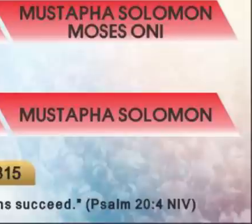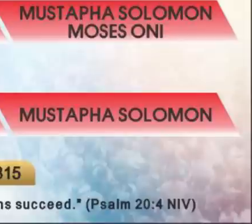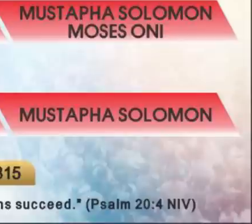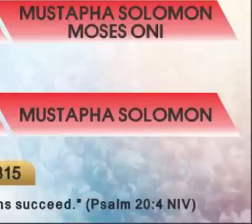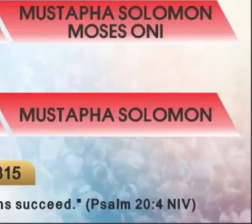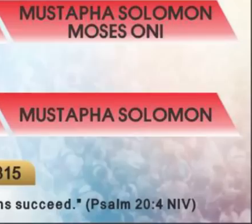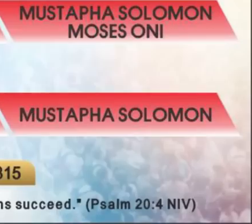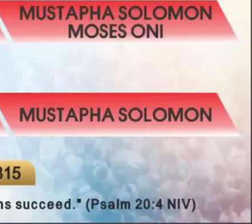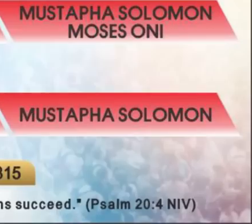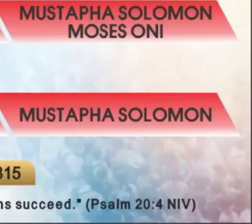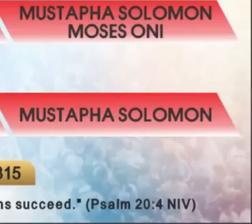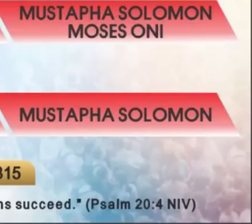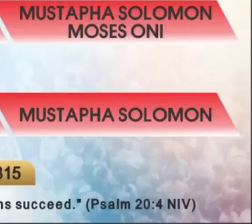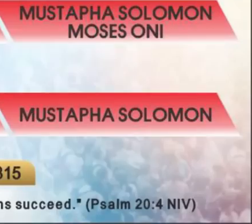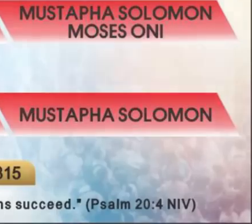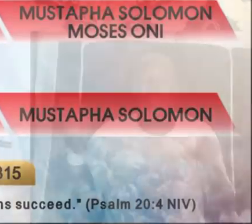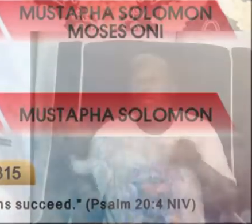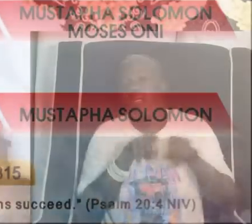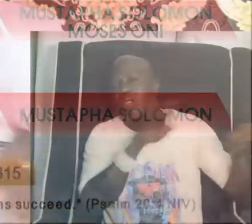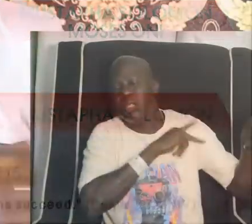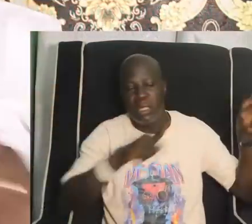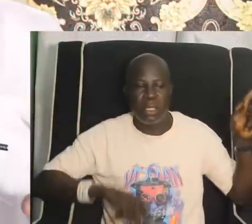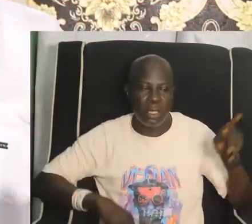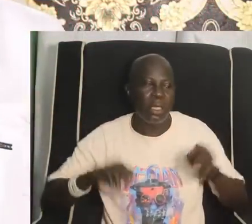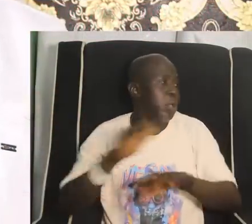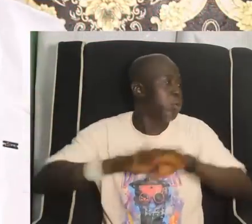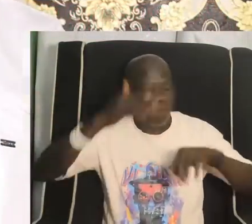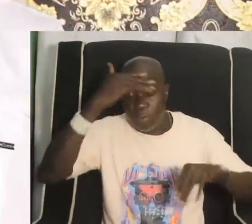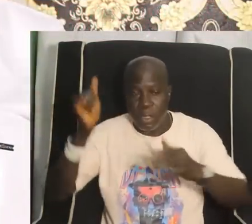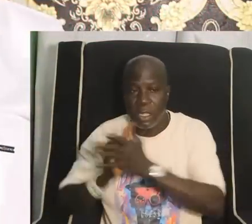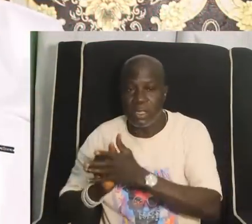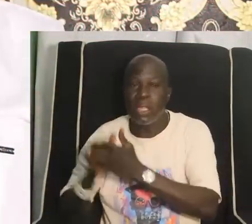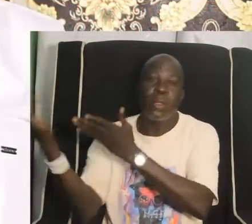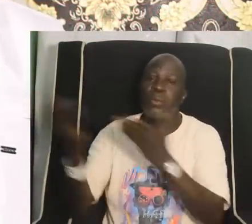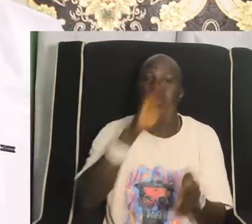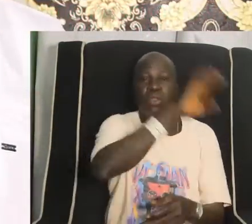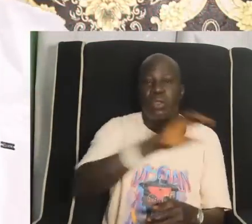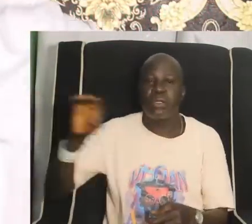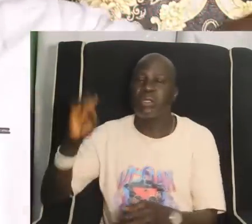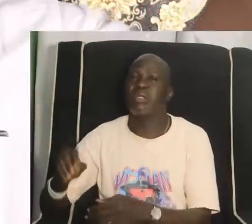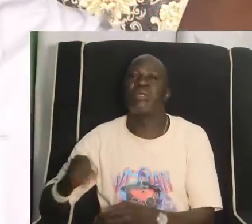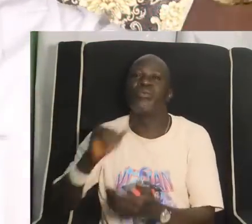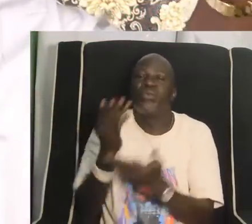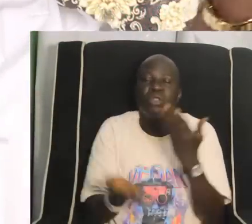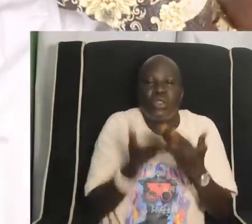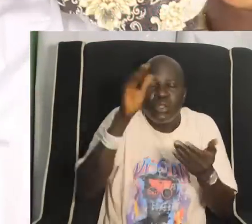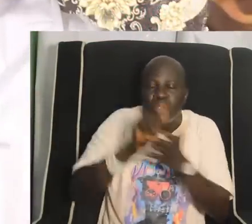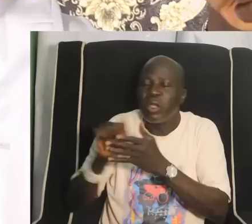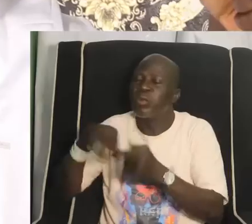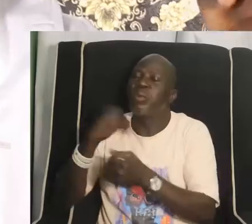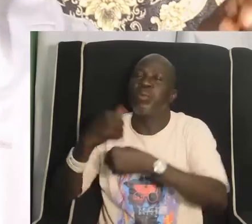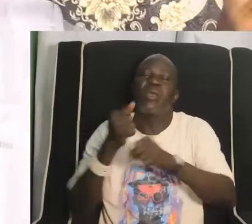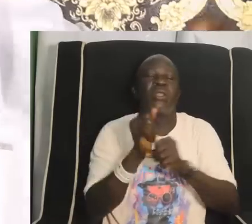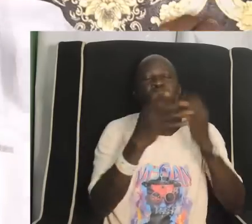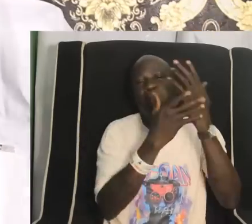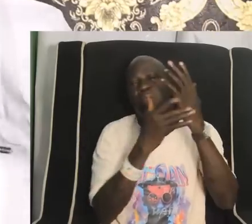agba amen wa de se bi oba amen mo gbagbe o mu elere rodo yen dani to sumo ti eje Jesus that